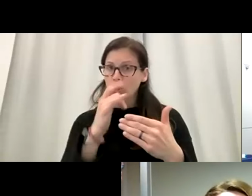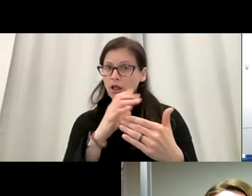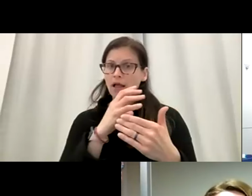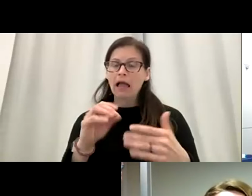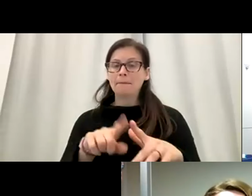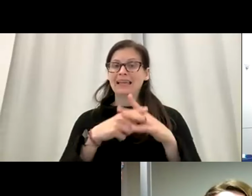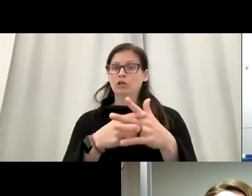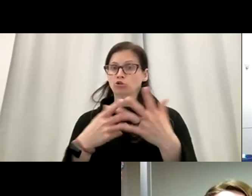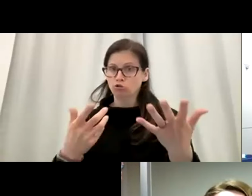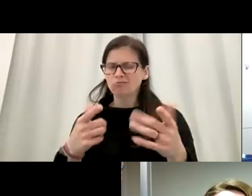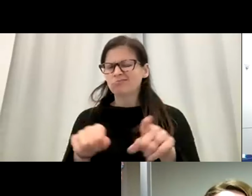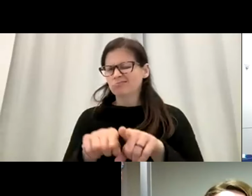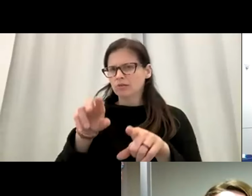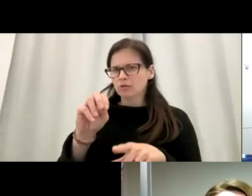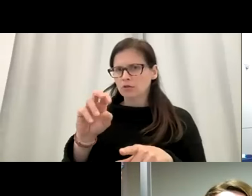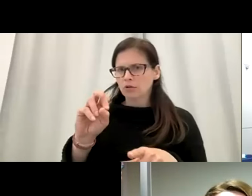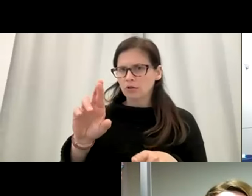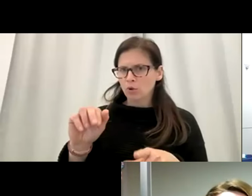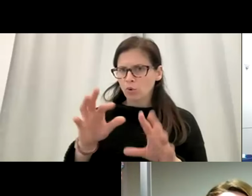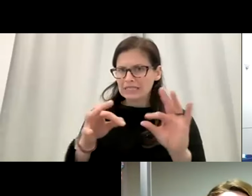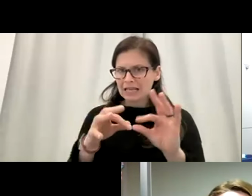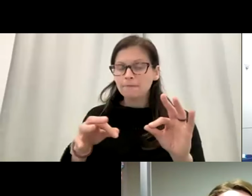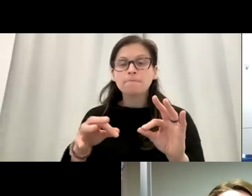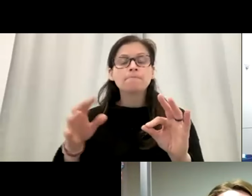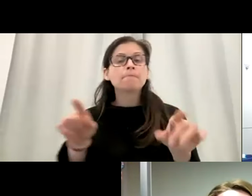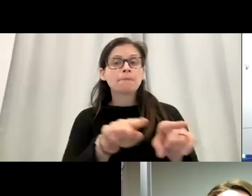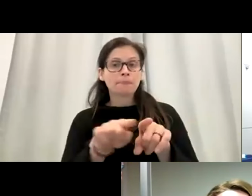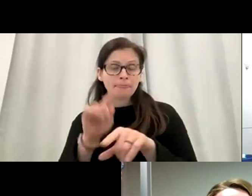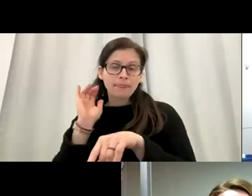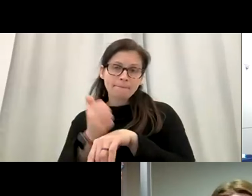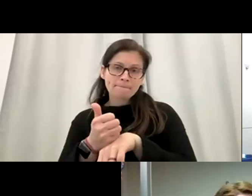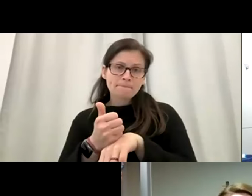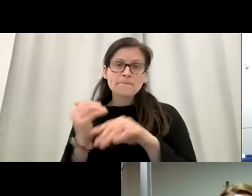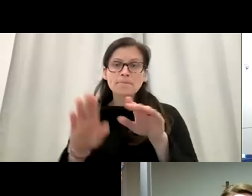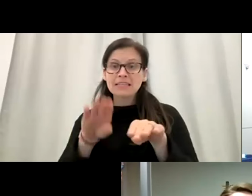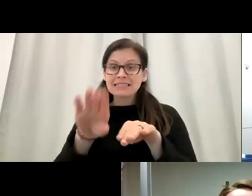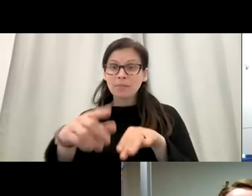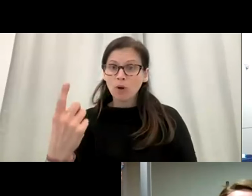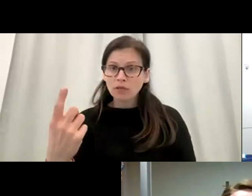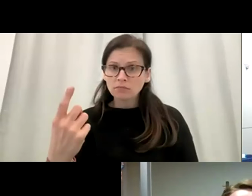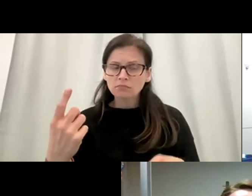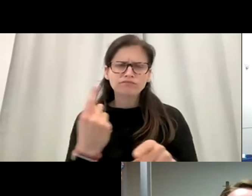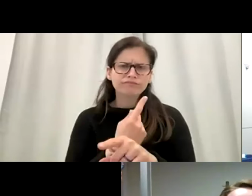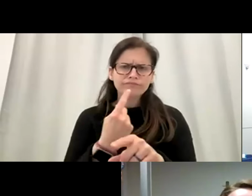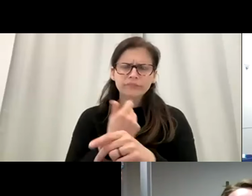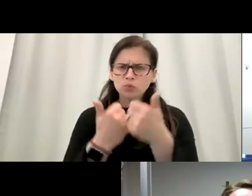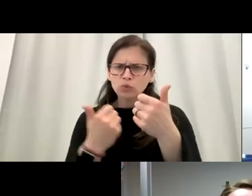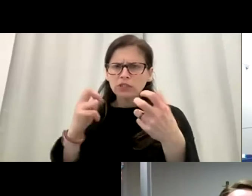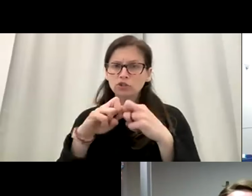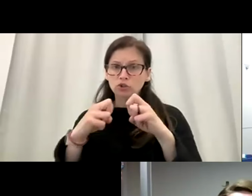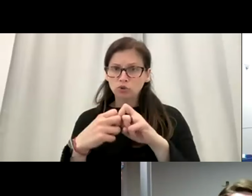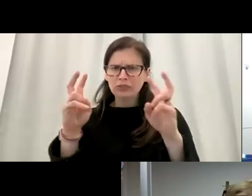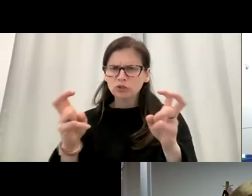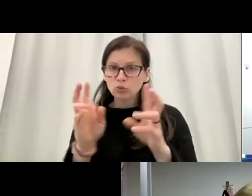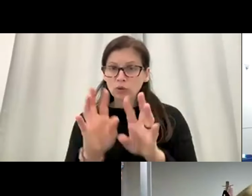Nora covered. And then kind of establishing step one is kind of knowing what issues are important to you.